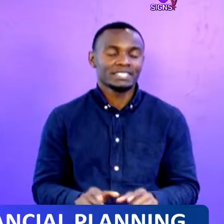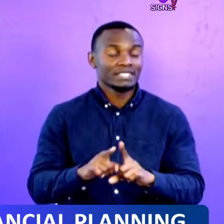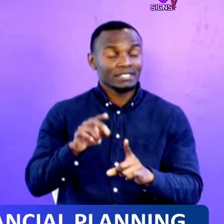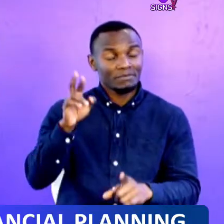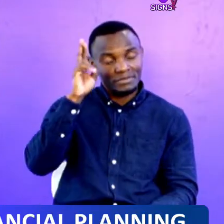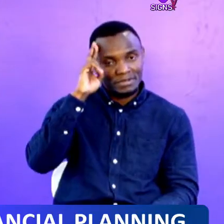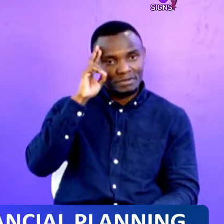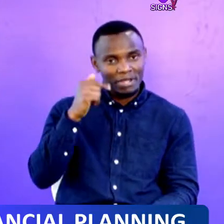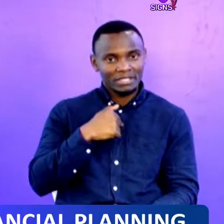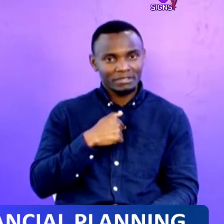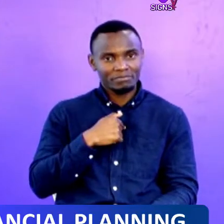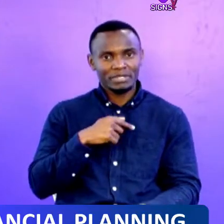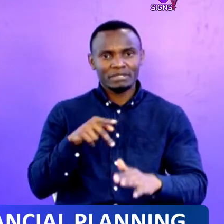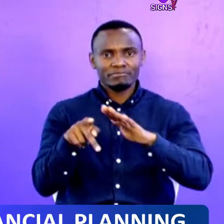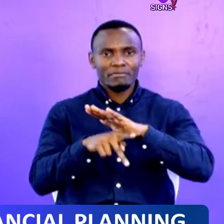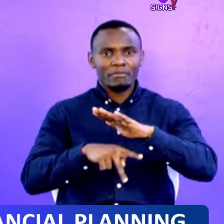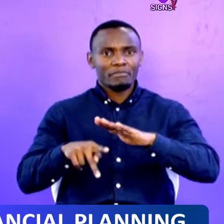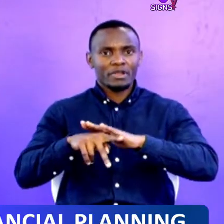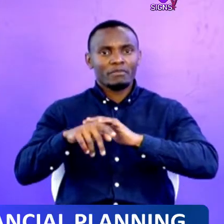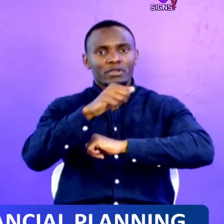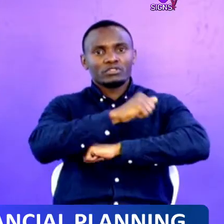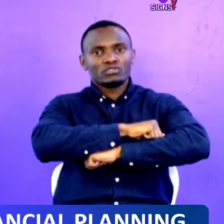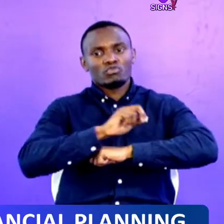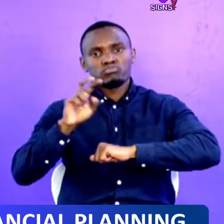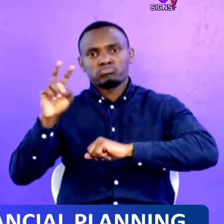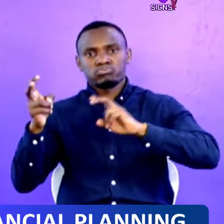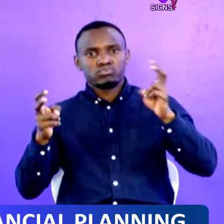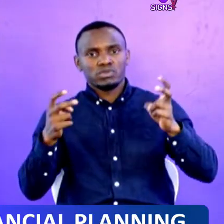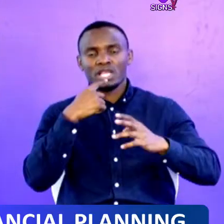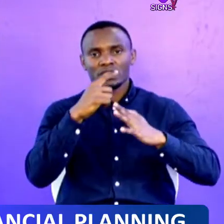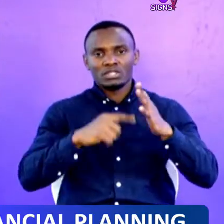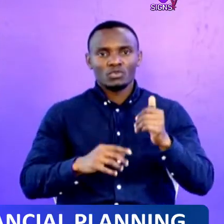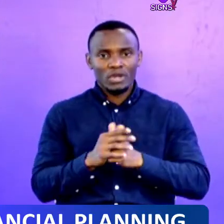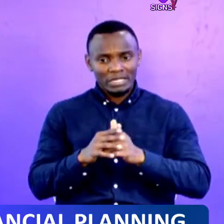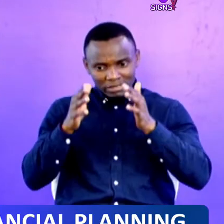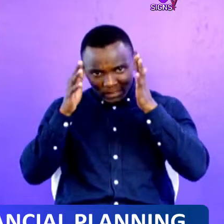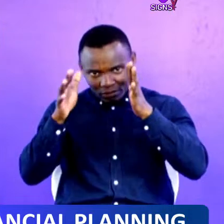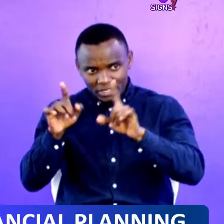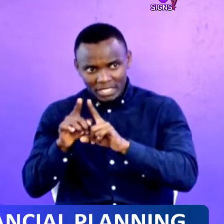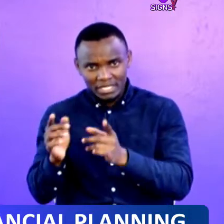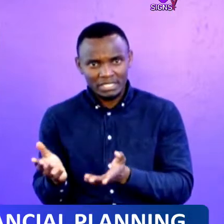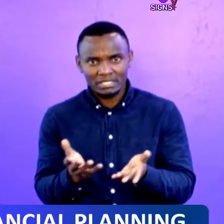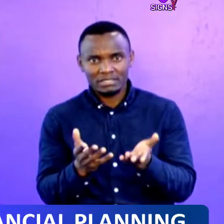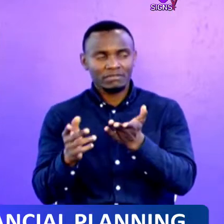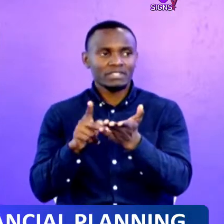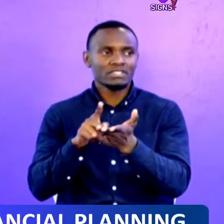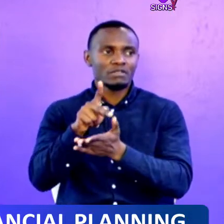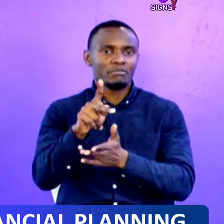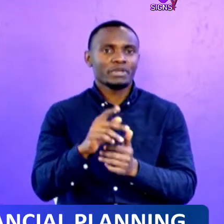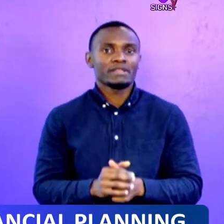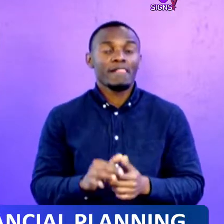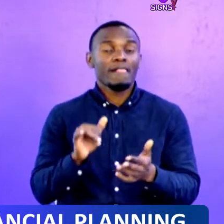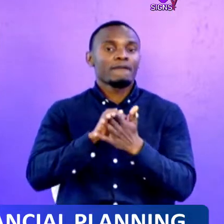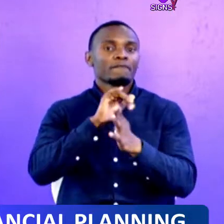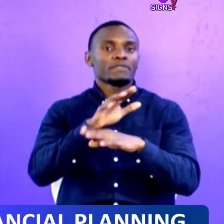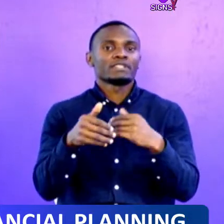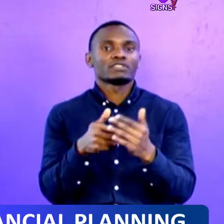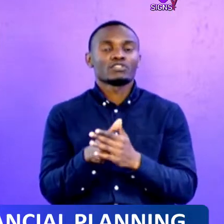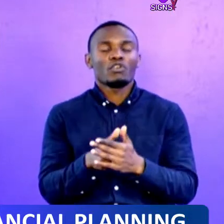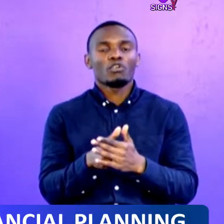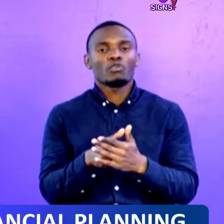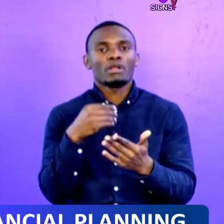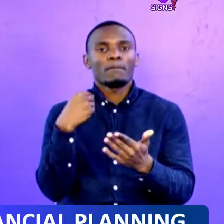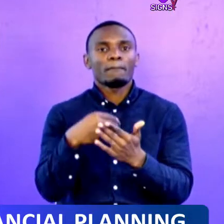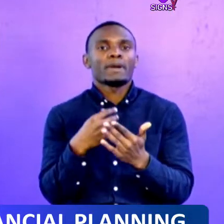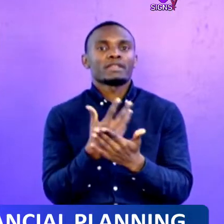primary school motto: determination and sacrifice pays. Yeah. That sums up our Money